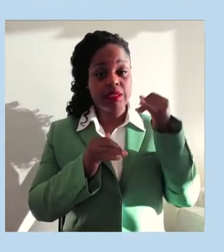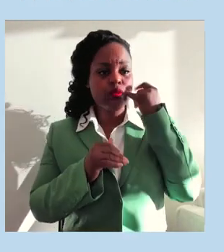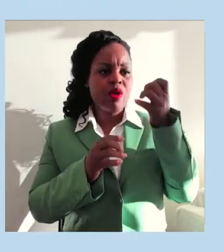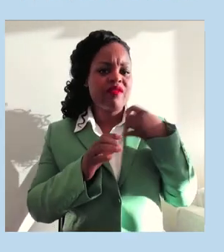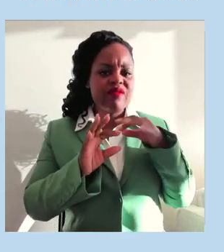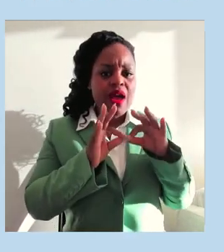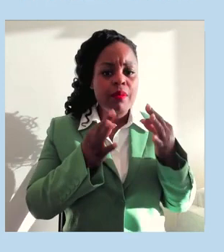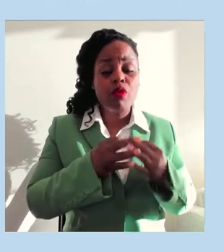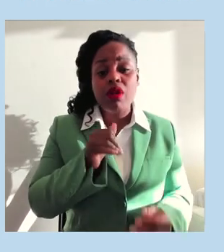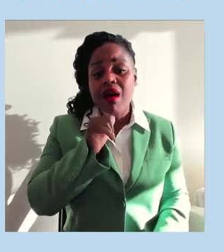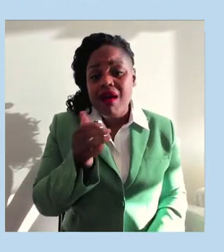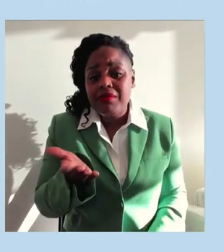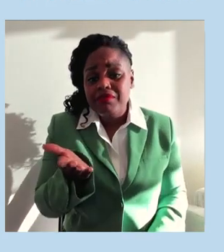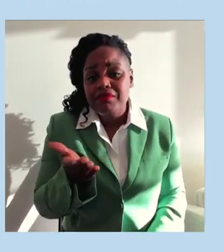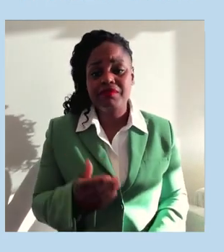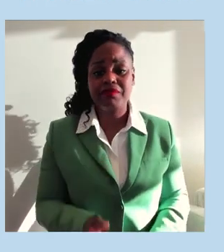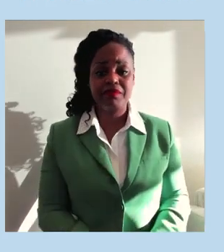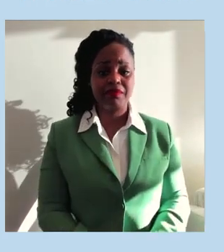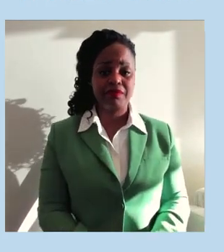participate is a win.